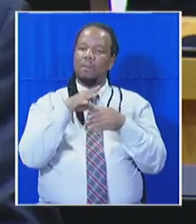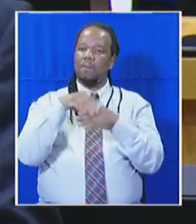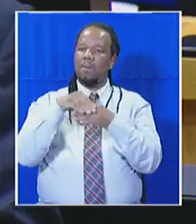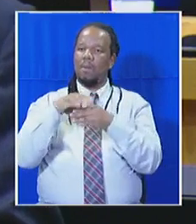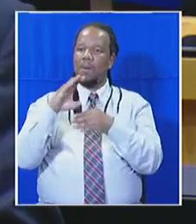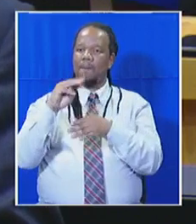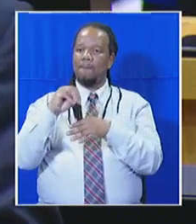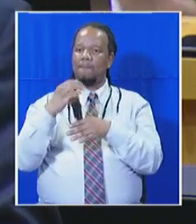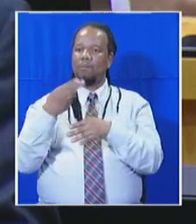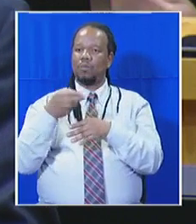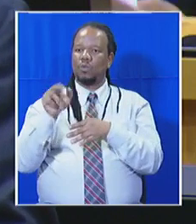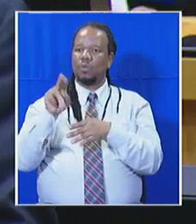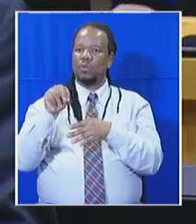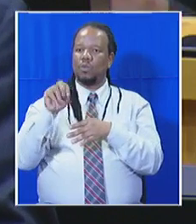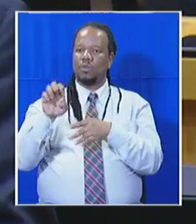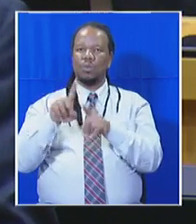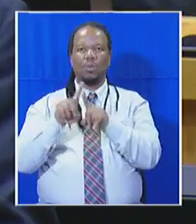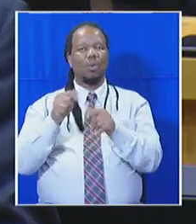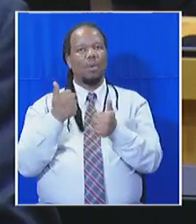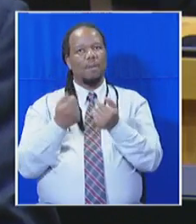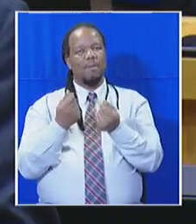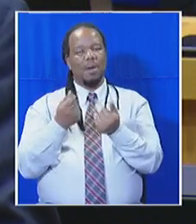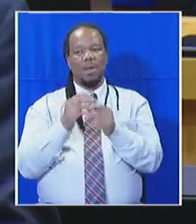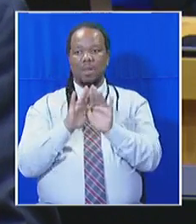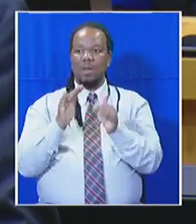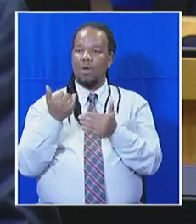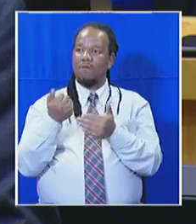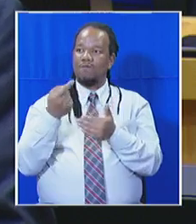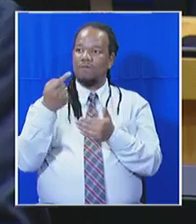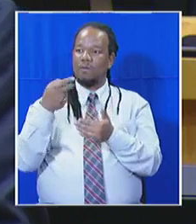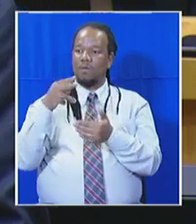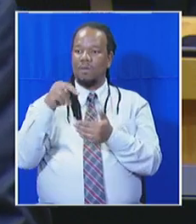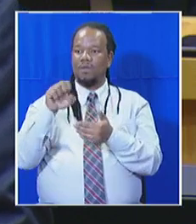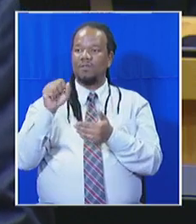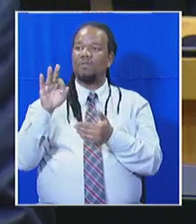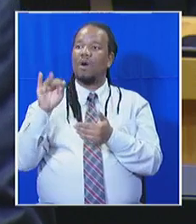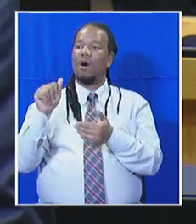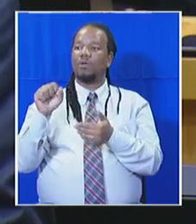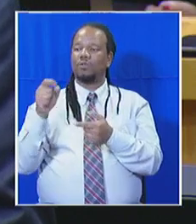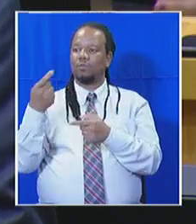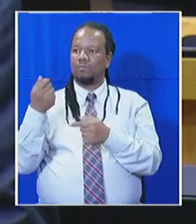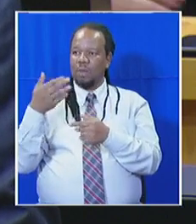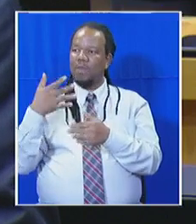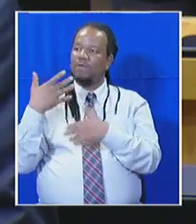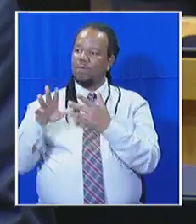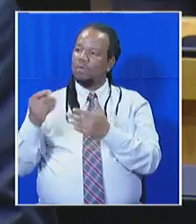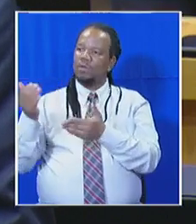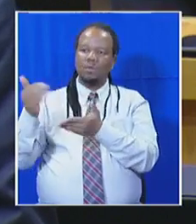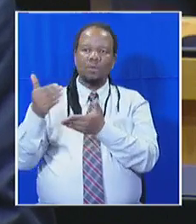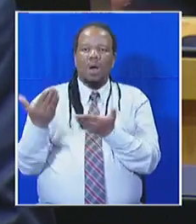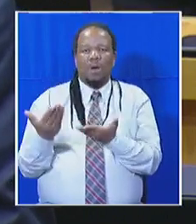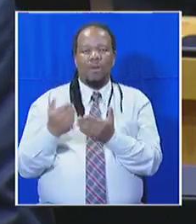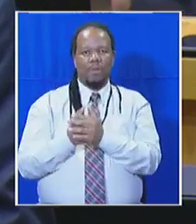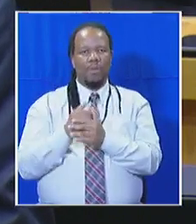to collection of money recovery by NSFAS. The new chairperson